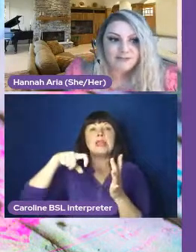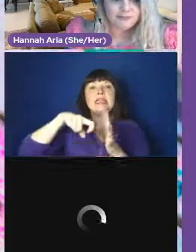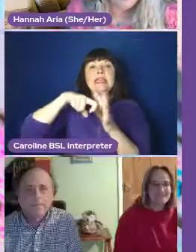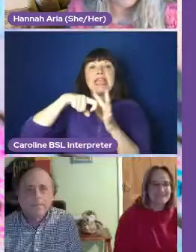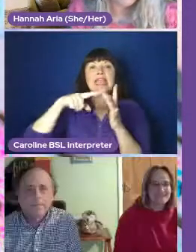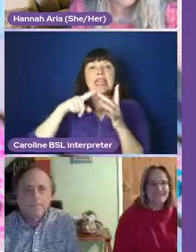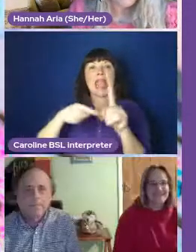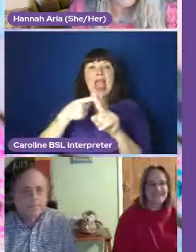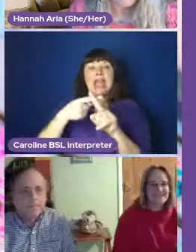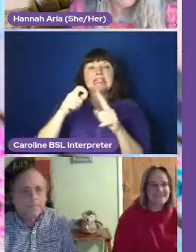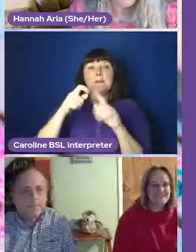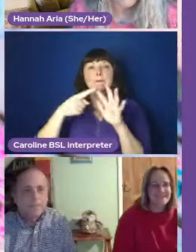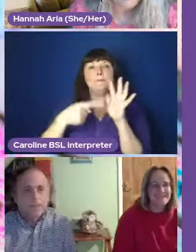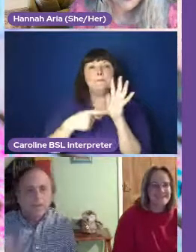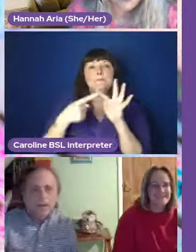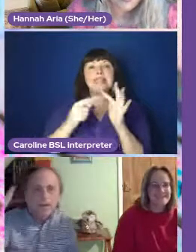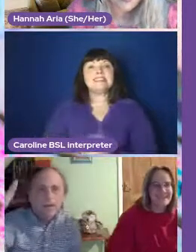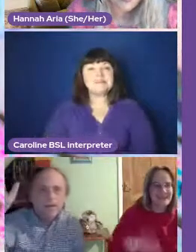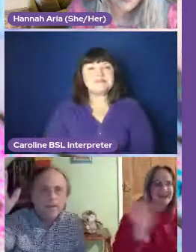okay?